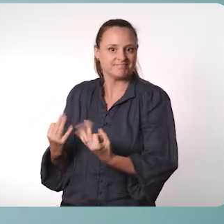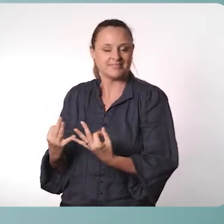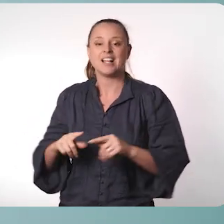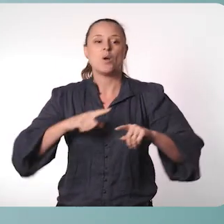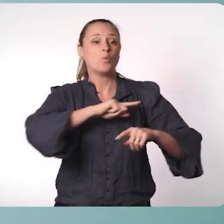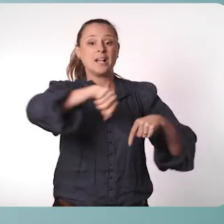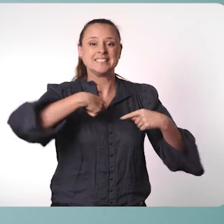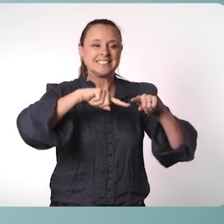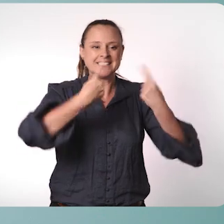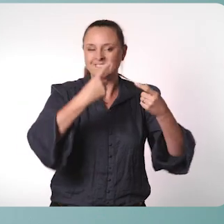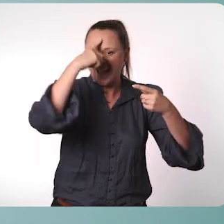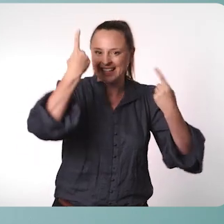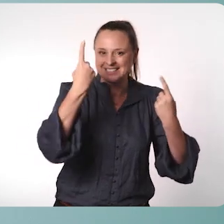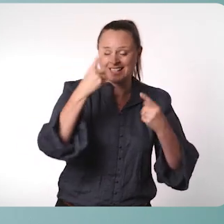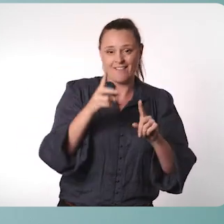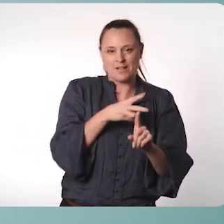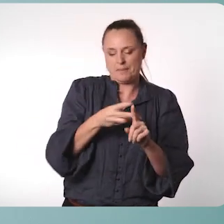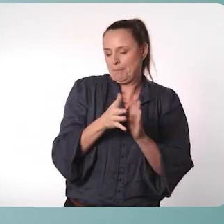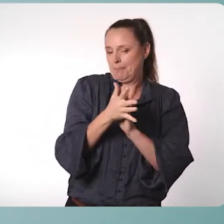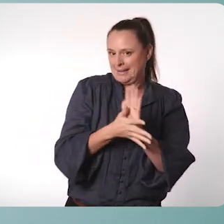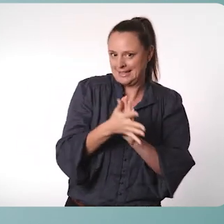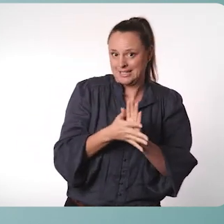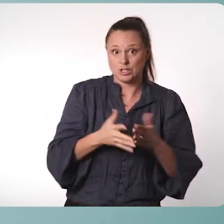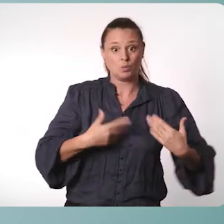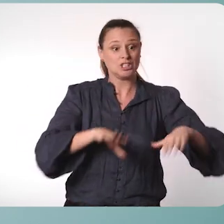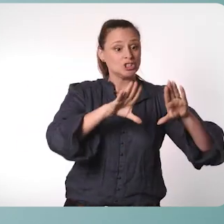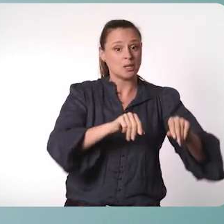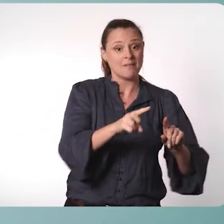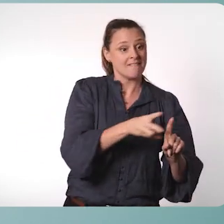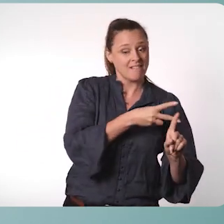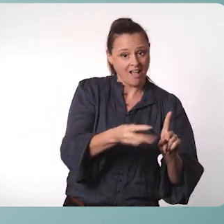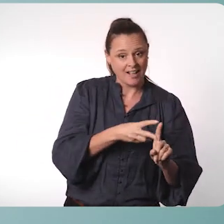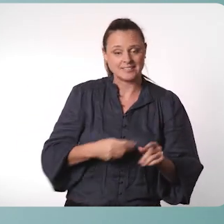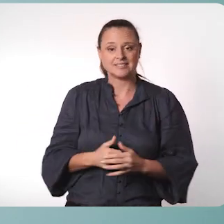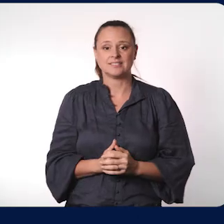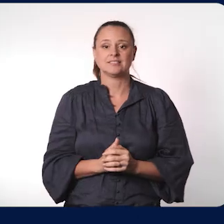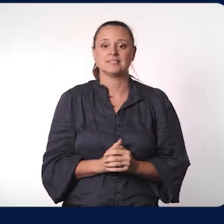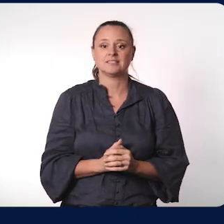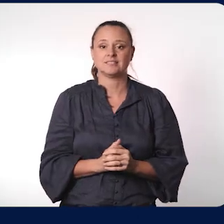types of violence and what causes it is the first step to stopping it.